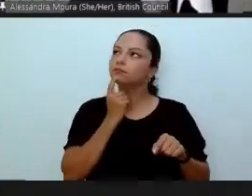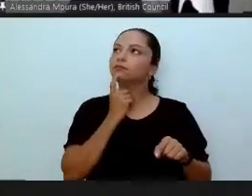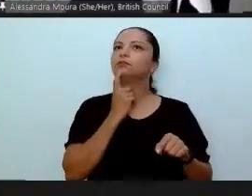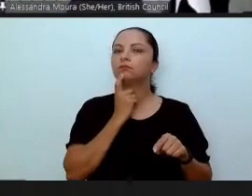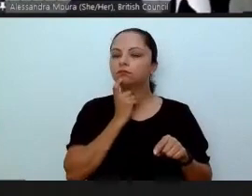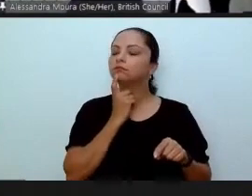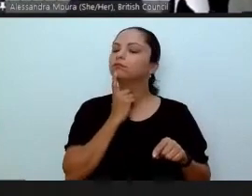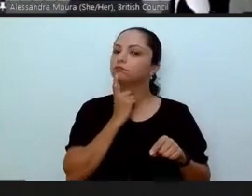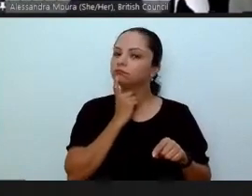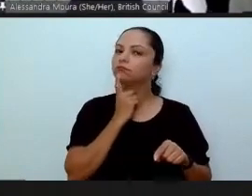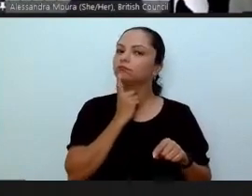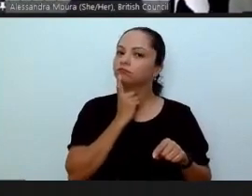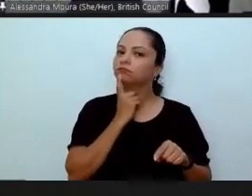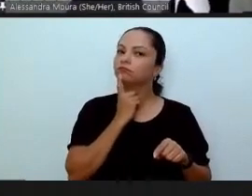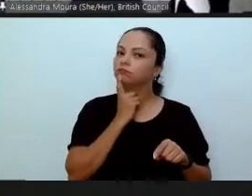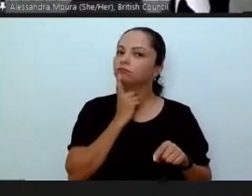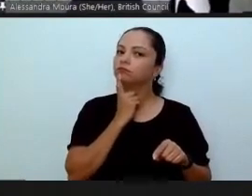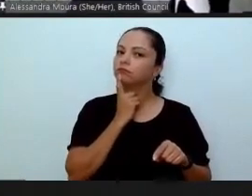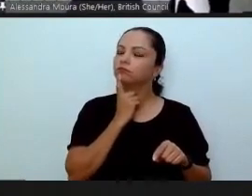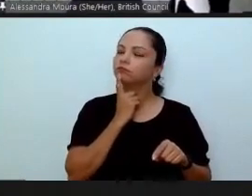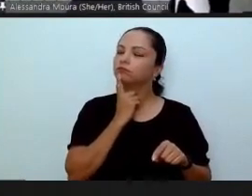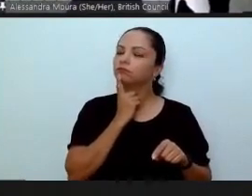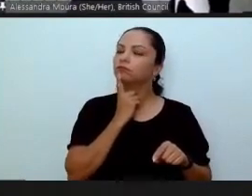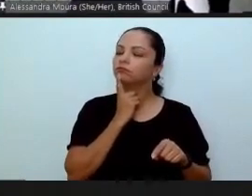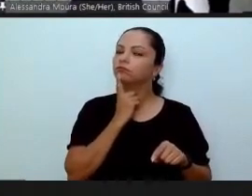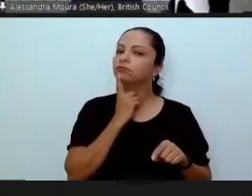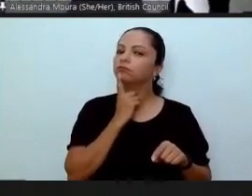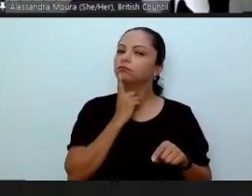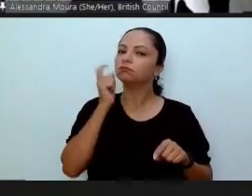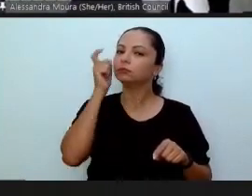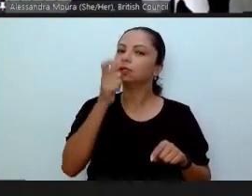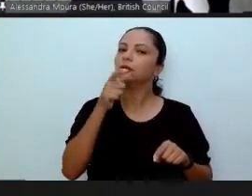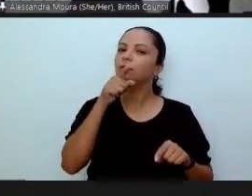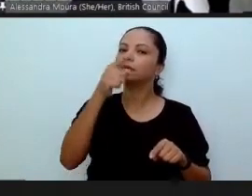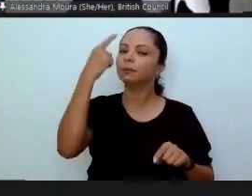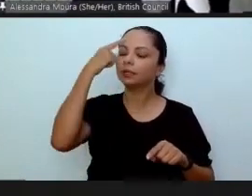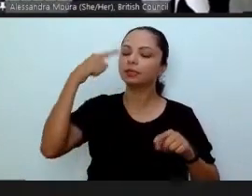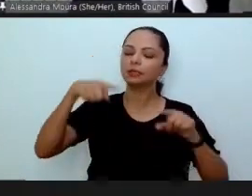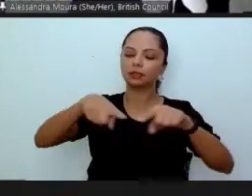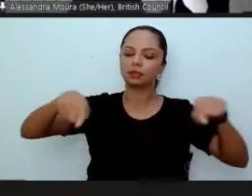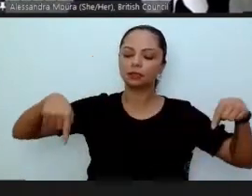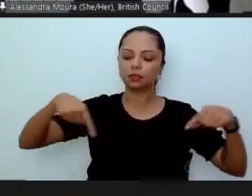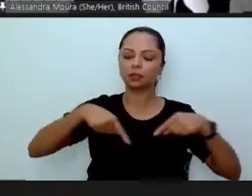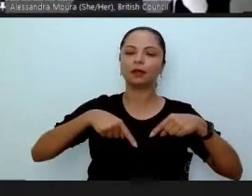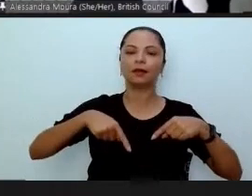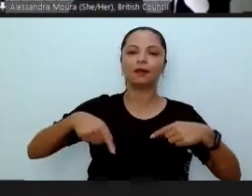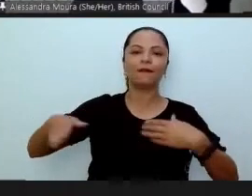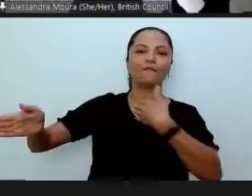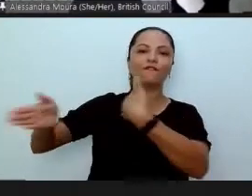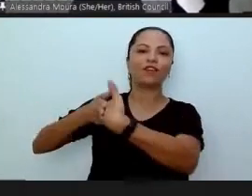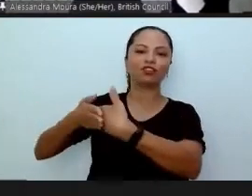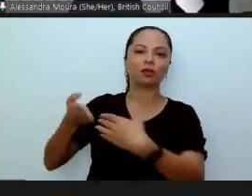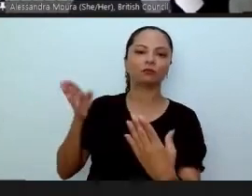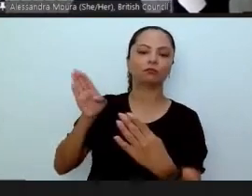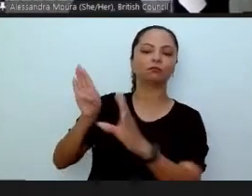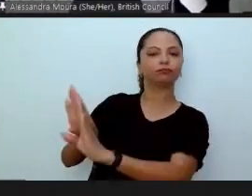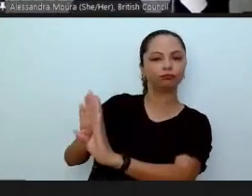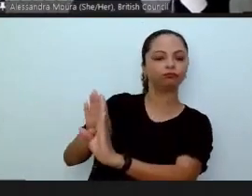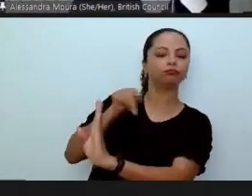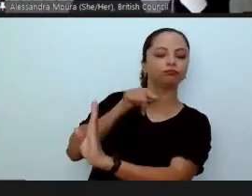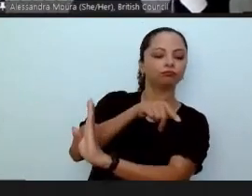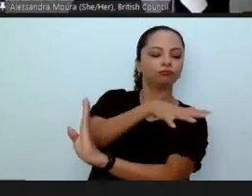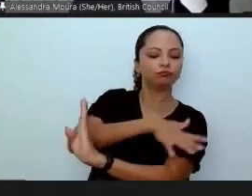space where, you know, students can be encouraged to participate and to